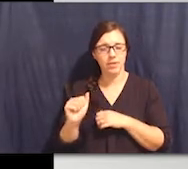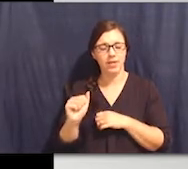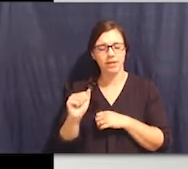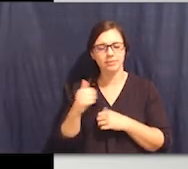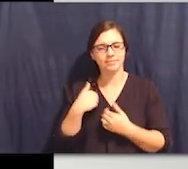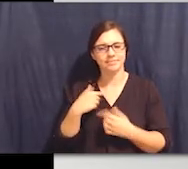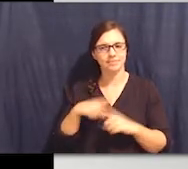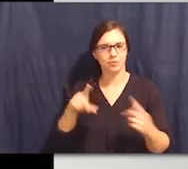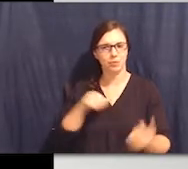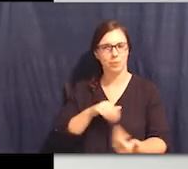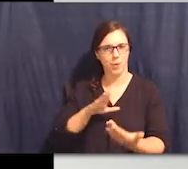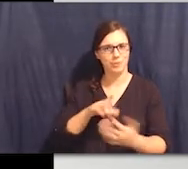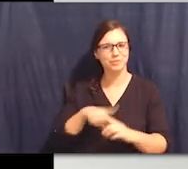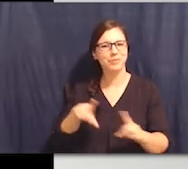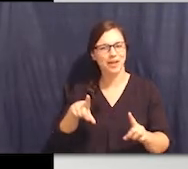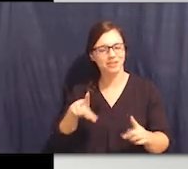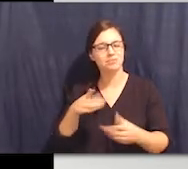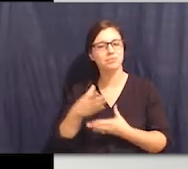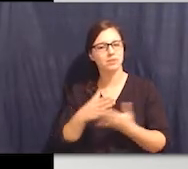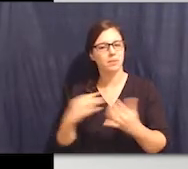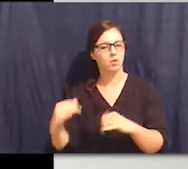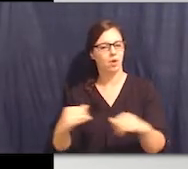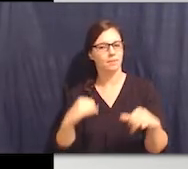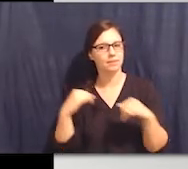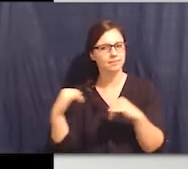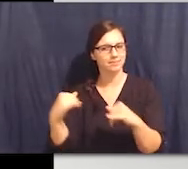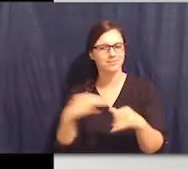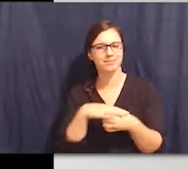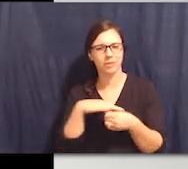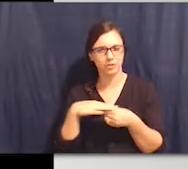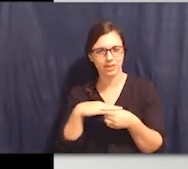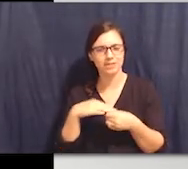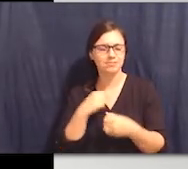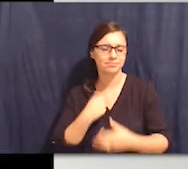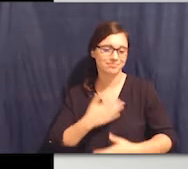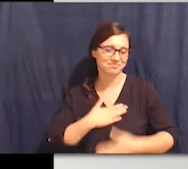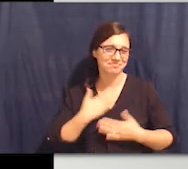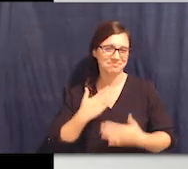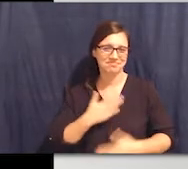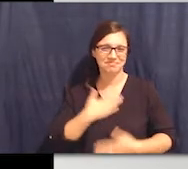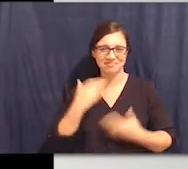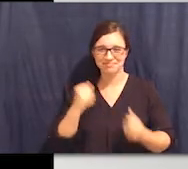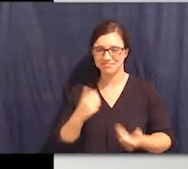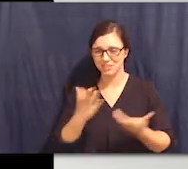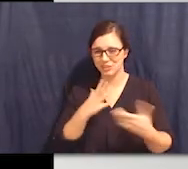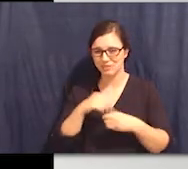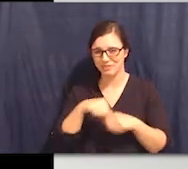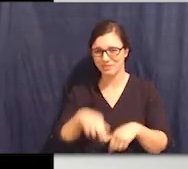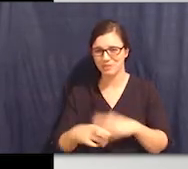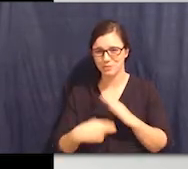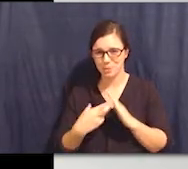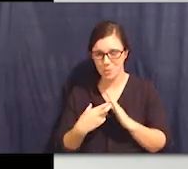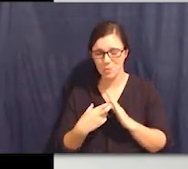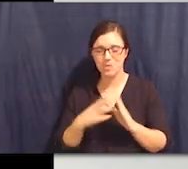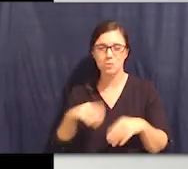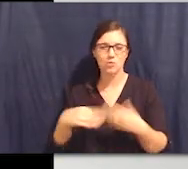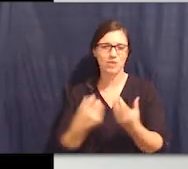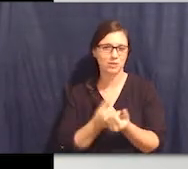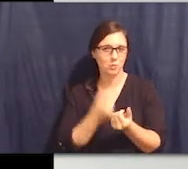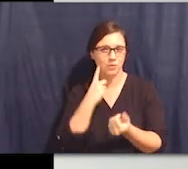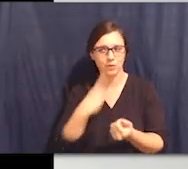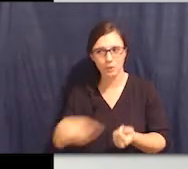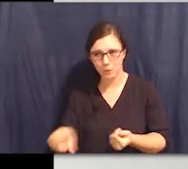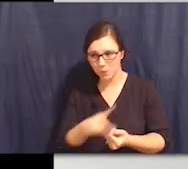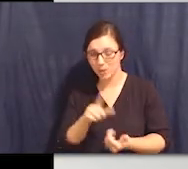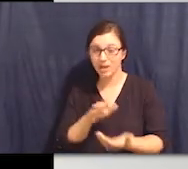at it from different ways, but I think there are some common areas, and I'm happy to be able to serve in this role and to provide support to